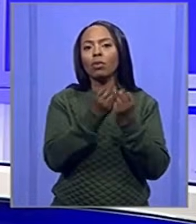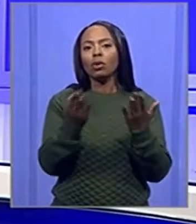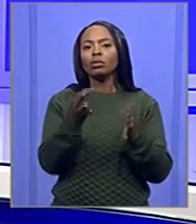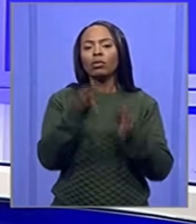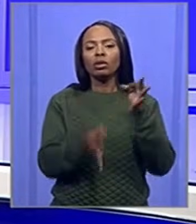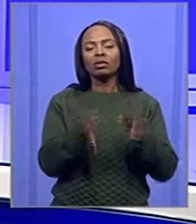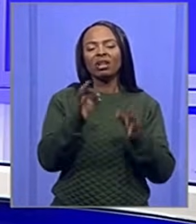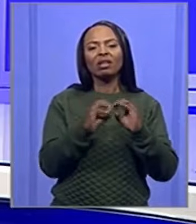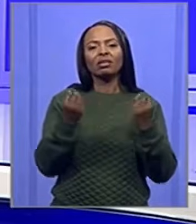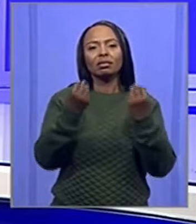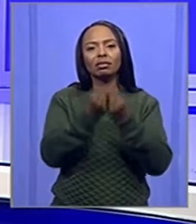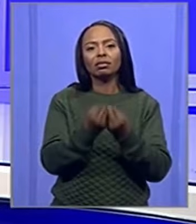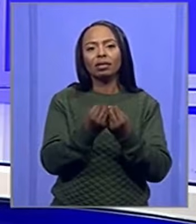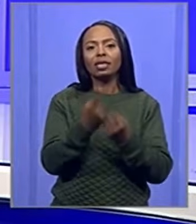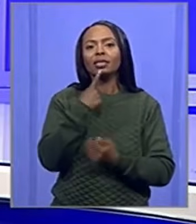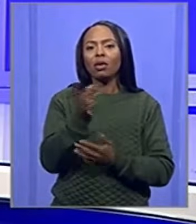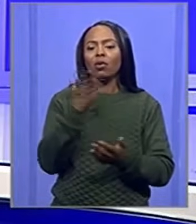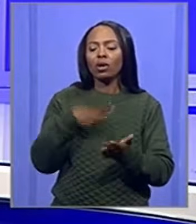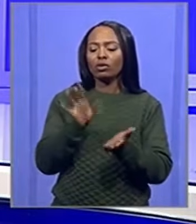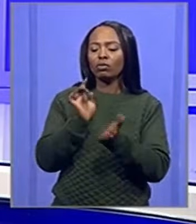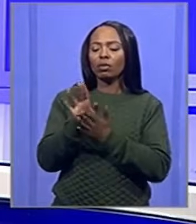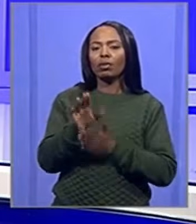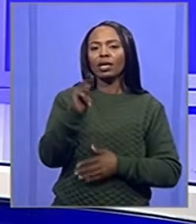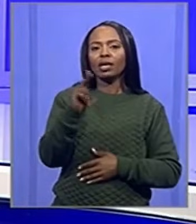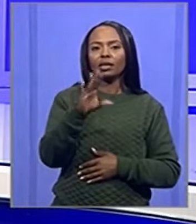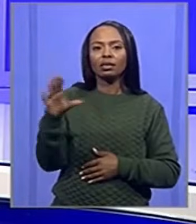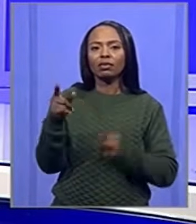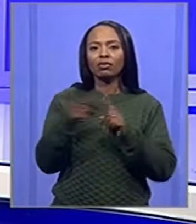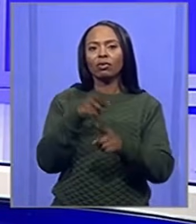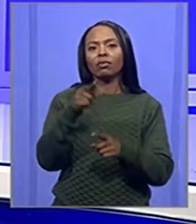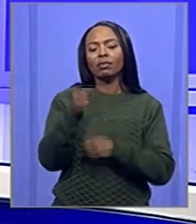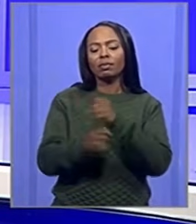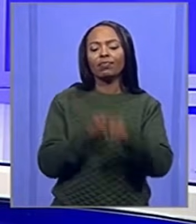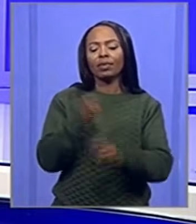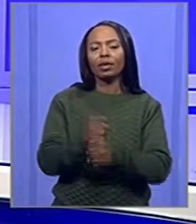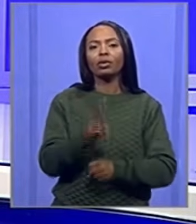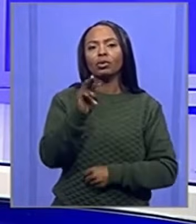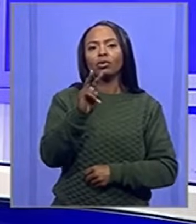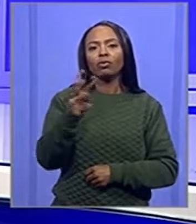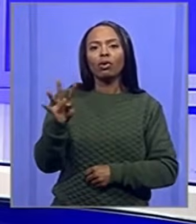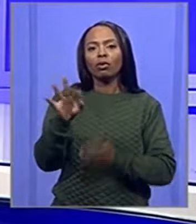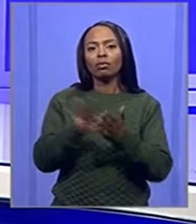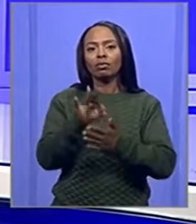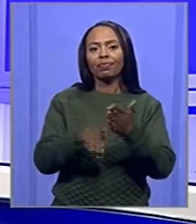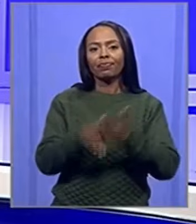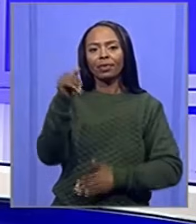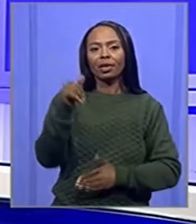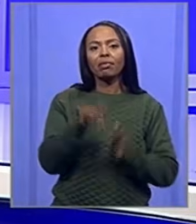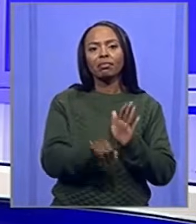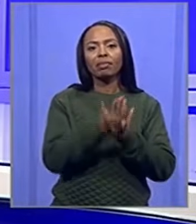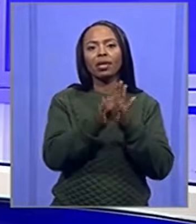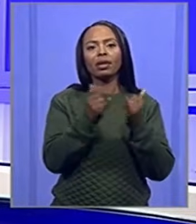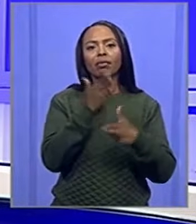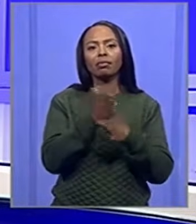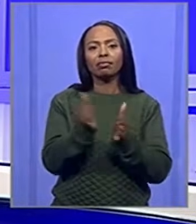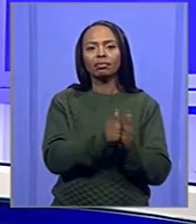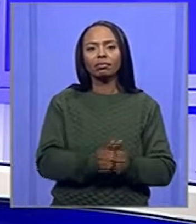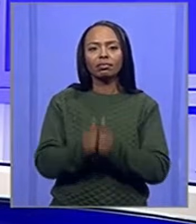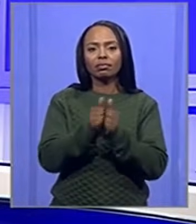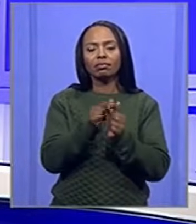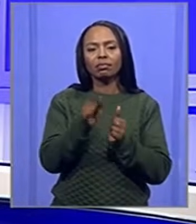mantsi a ikaelang go ntsha ANC mo maemong mo ditlhophong tsa ngwaga o tlang. Di supa fa semphato se eteletse